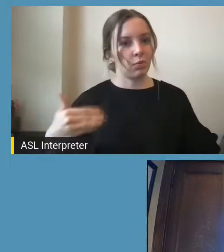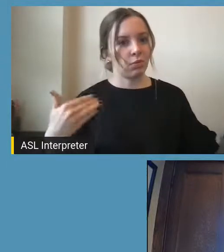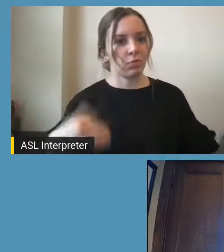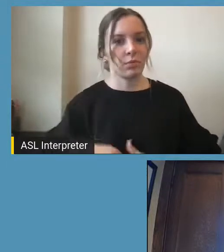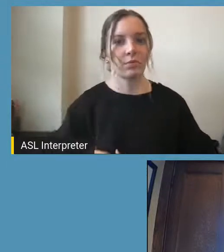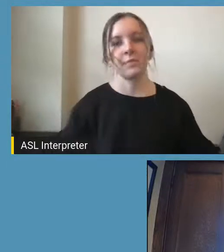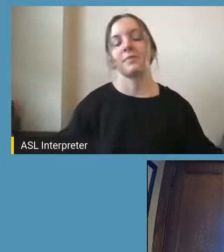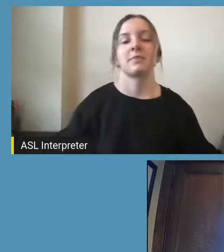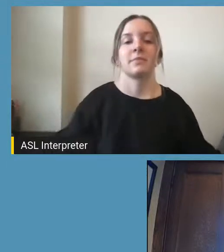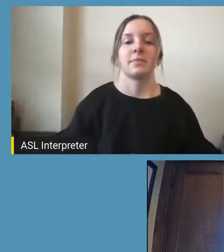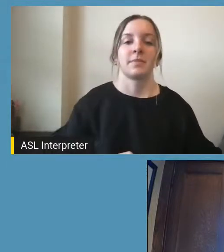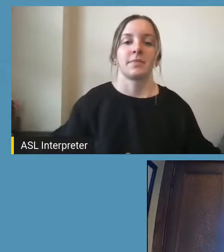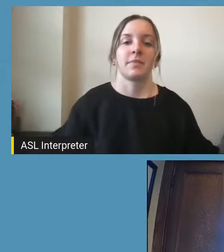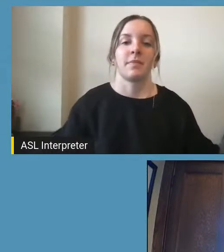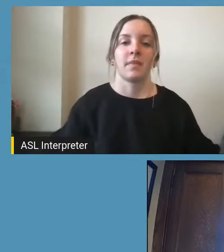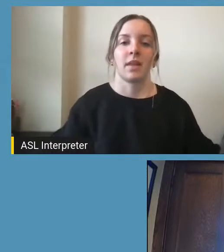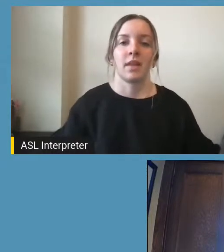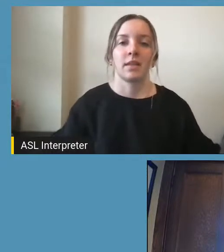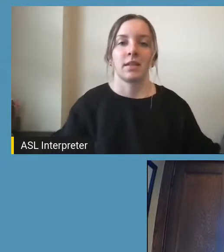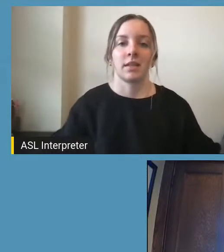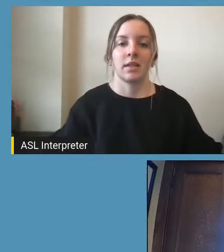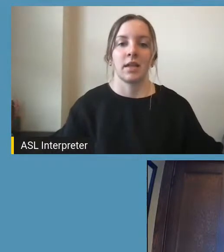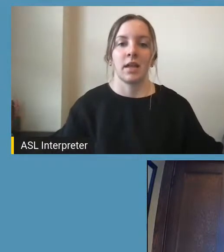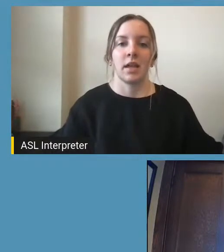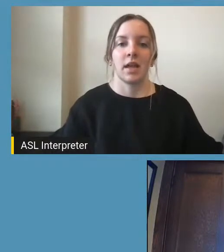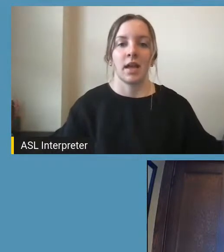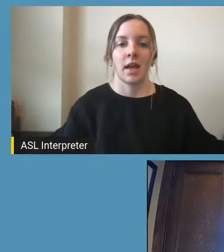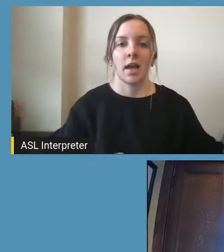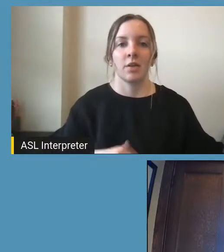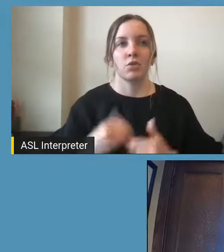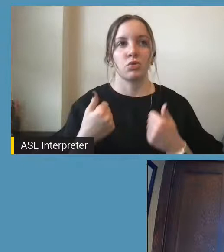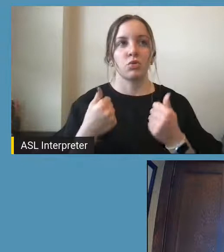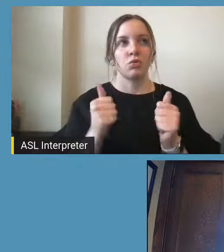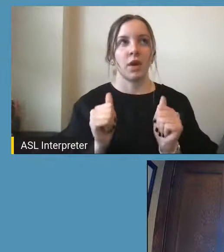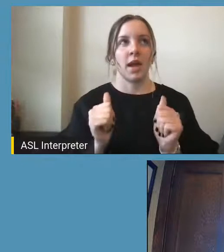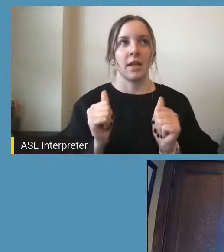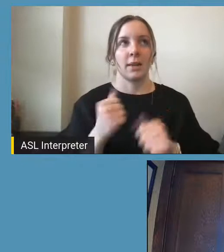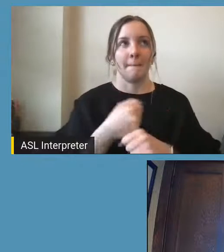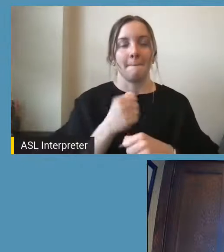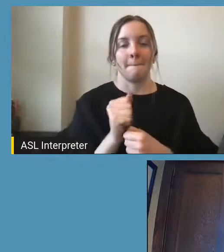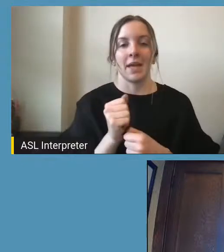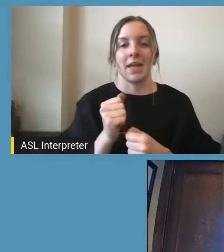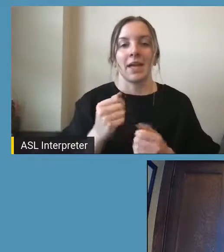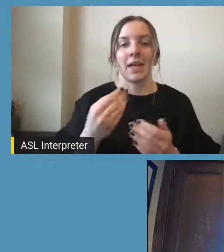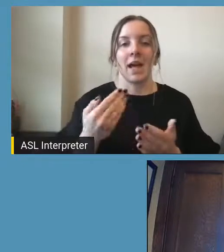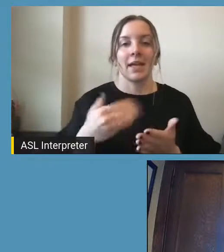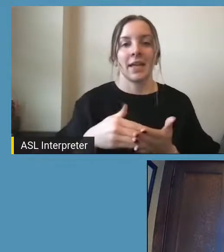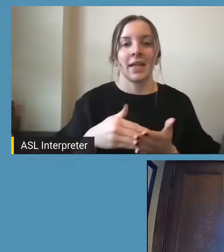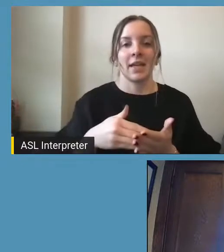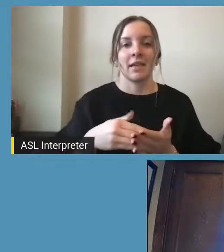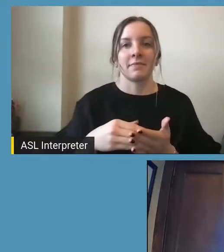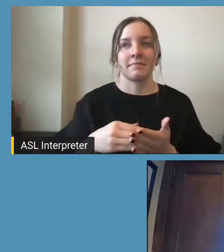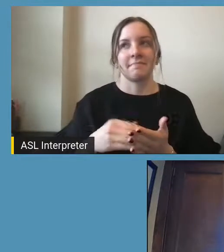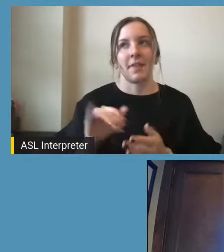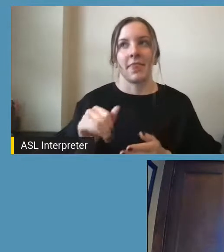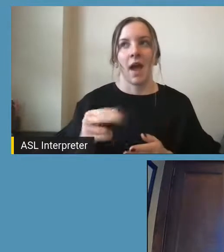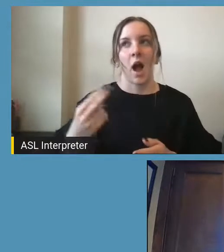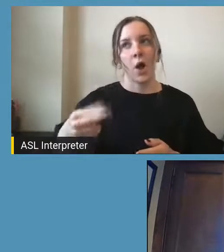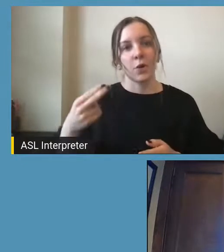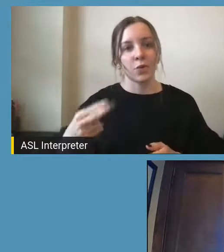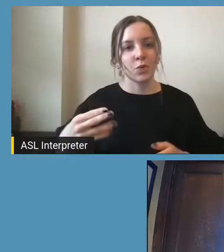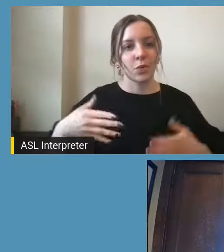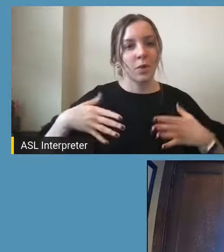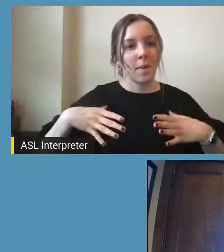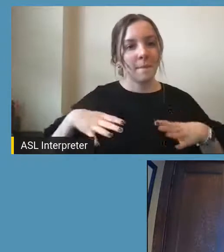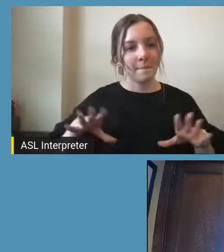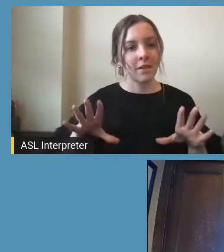whatever has been left as a message of what they were wearing, it gives us, again, the way to recreate,